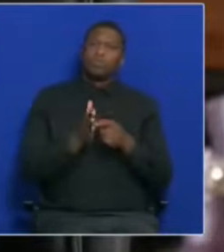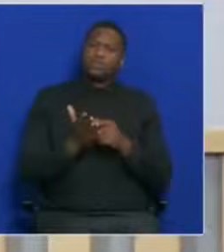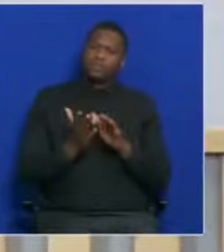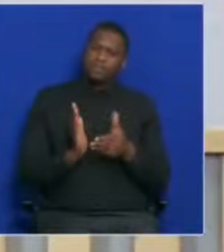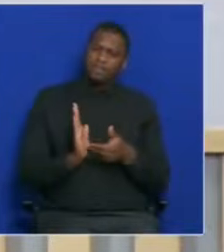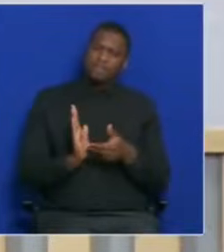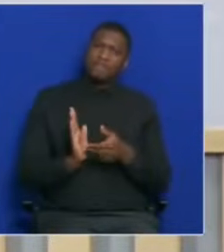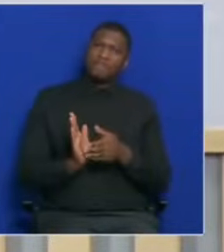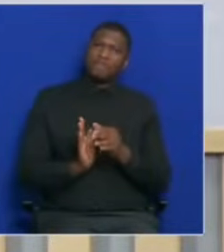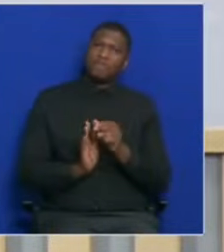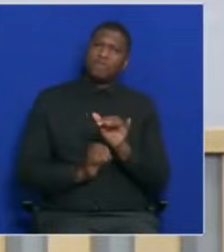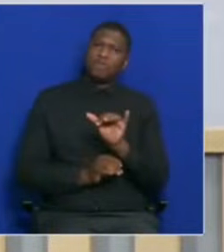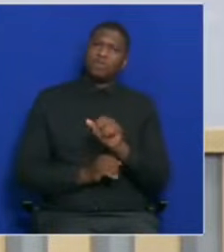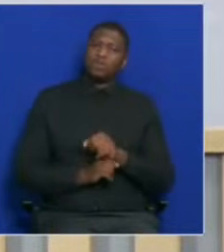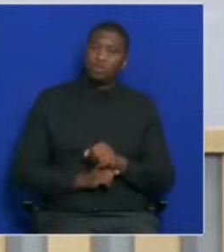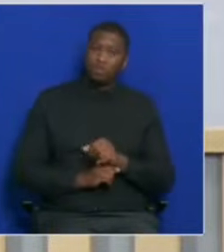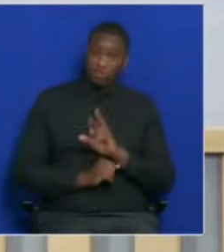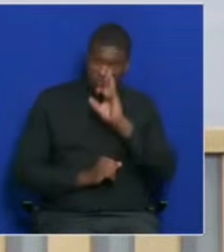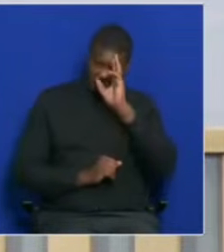Or do you recall?